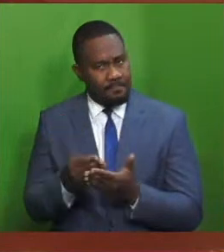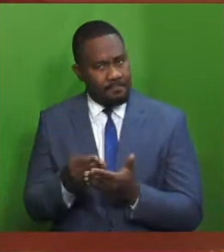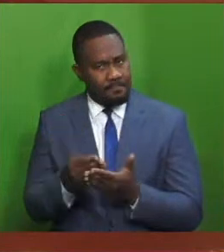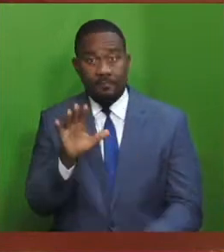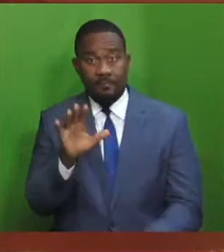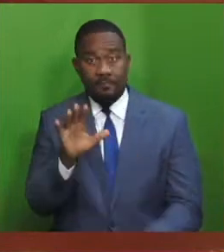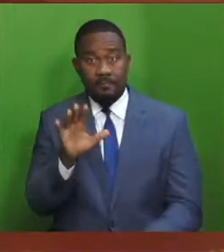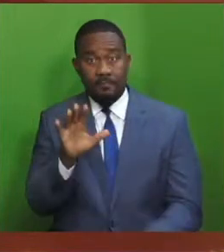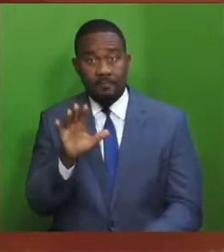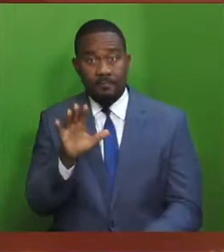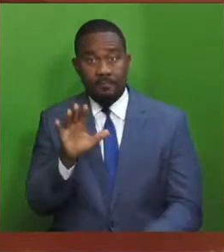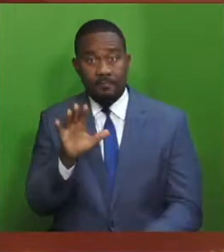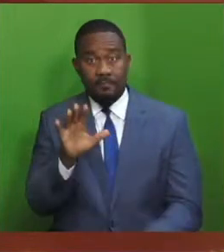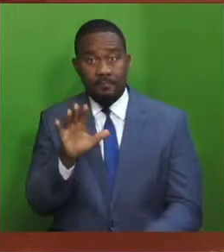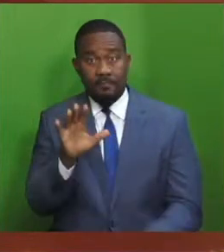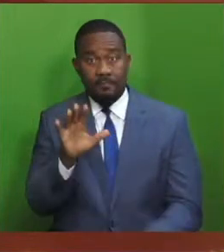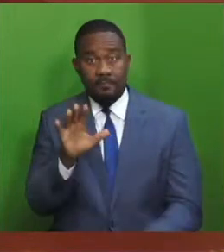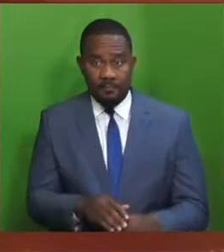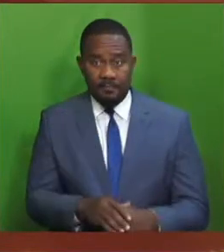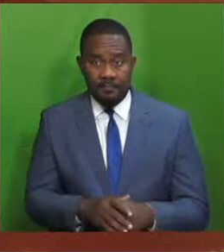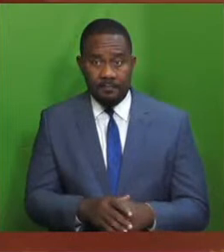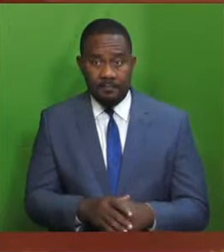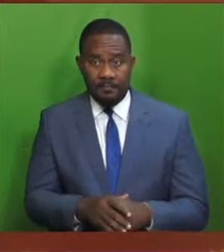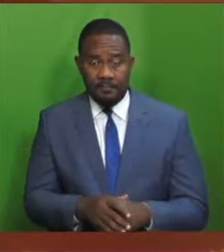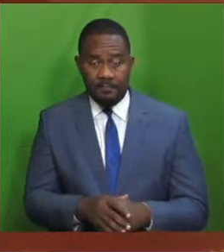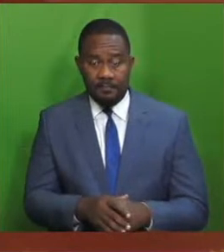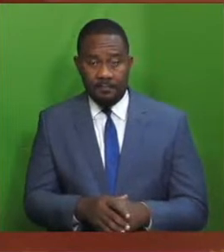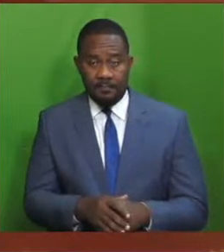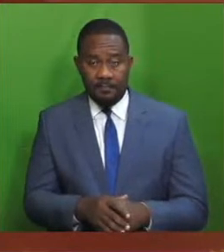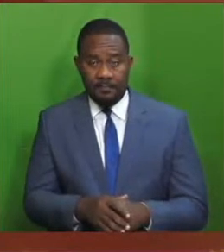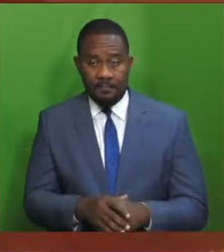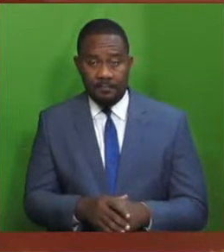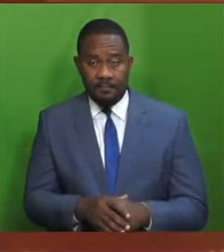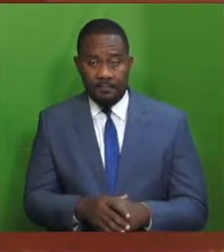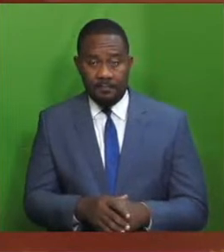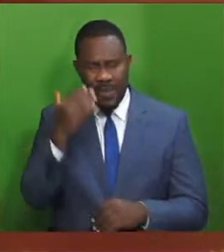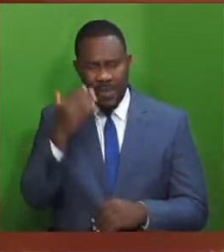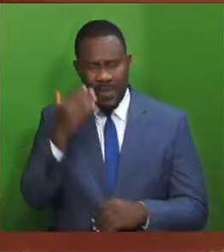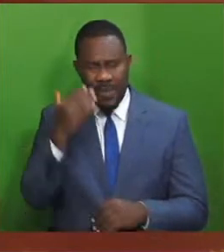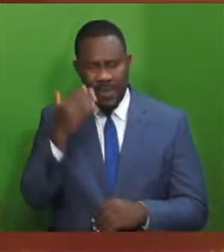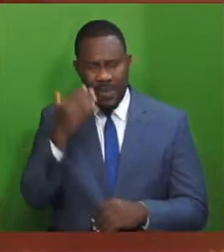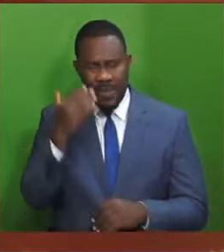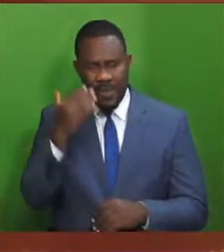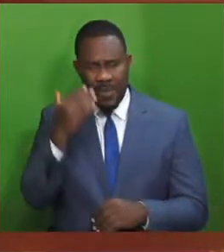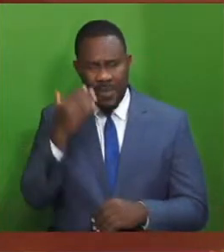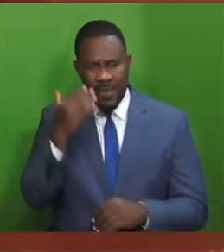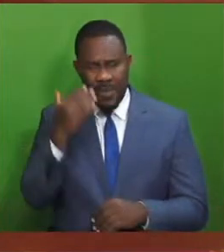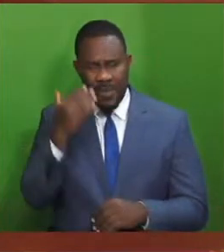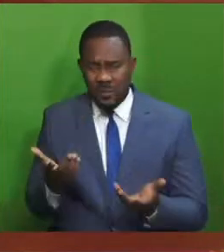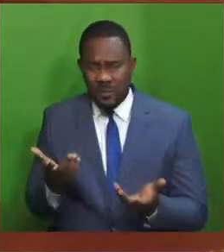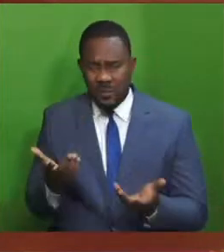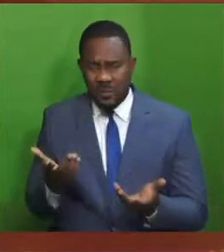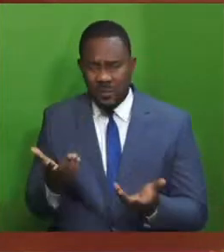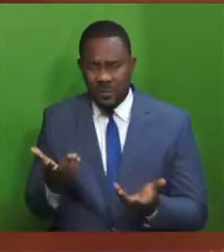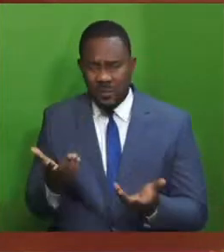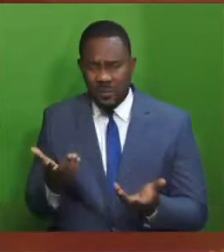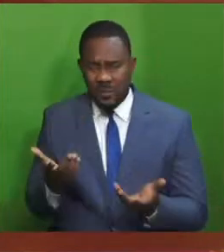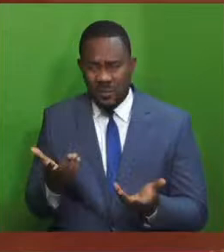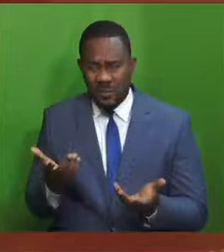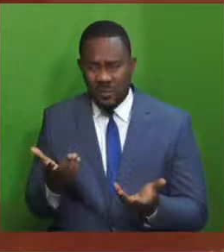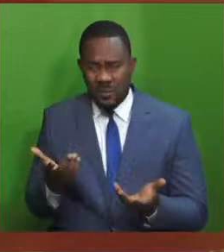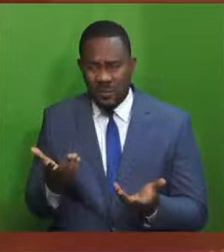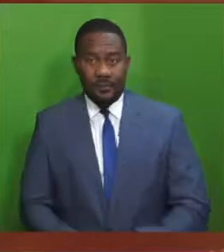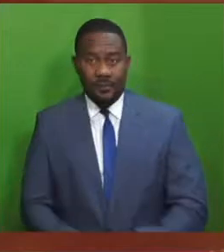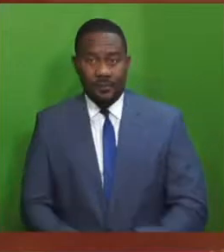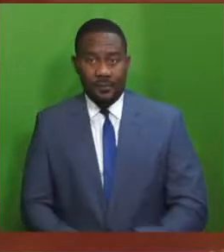the CRF value of imports. Why will you borrow against it? It's receivables. Why? Because we are